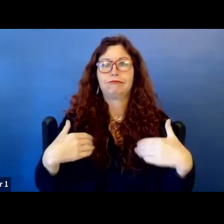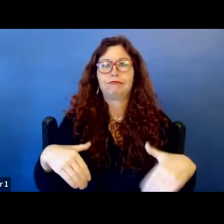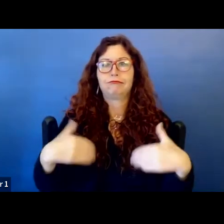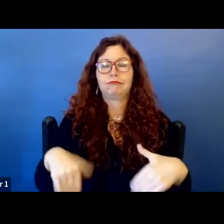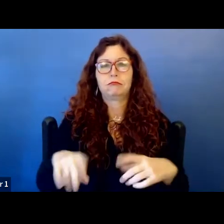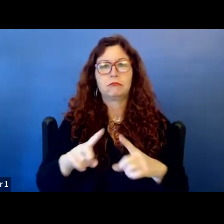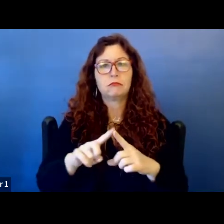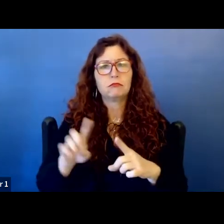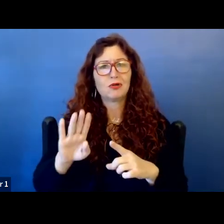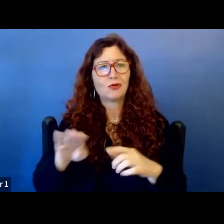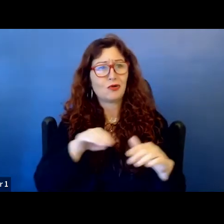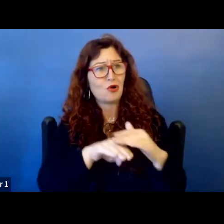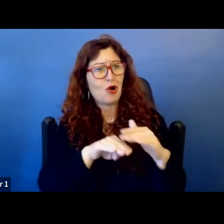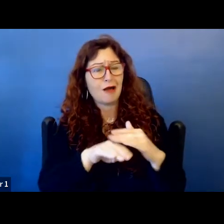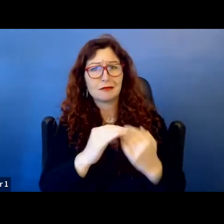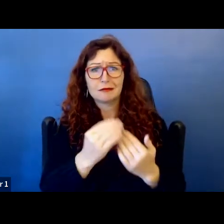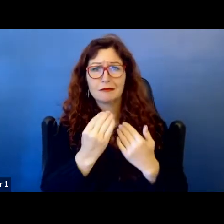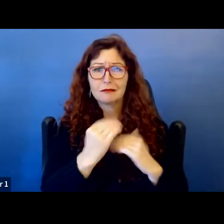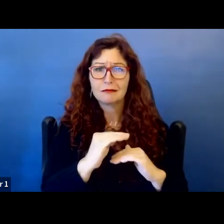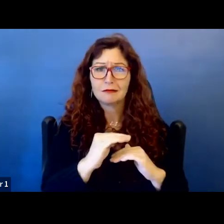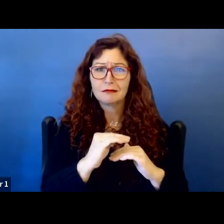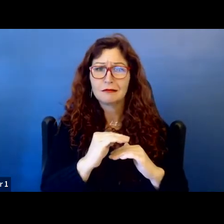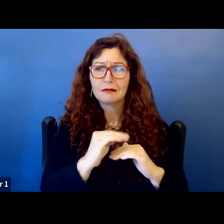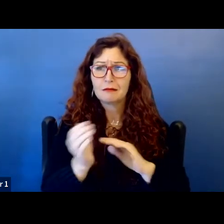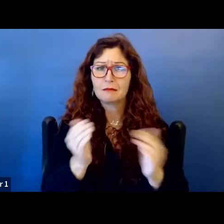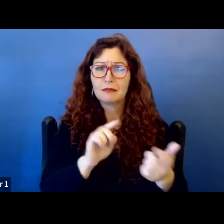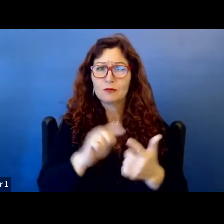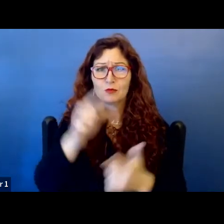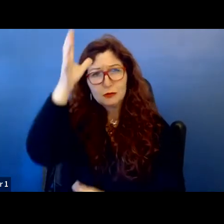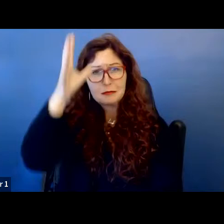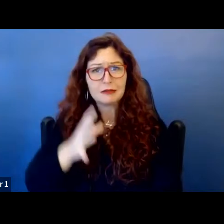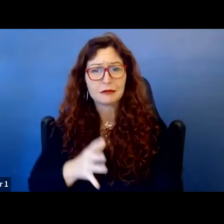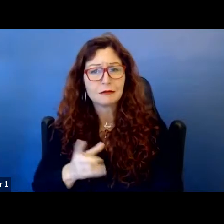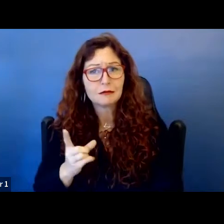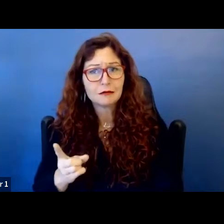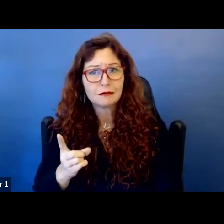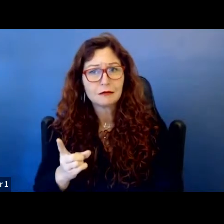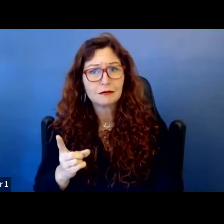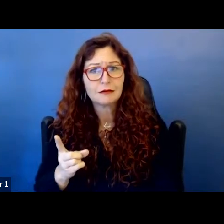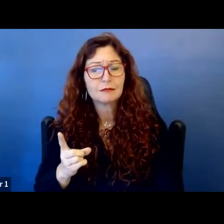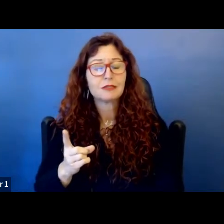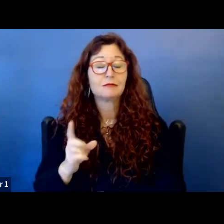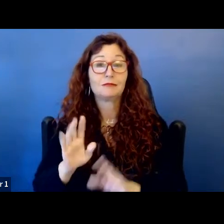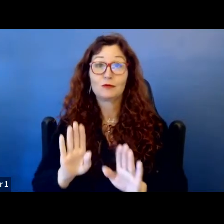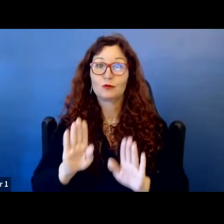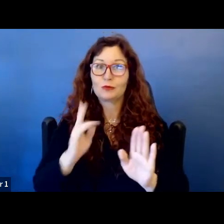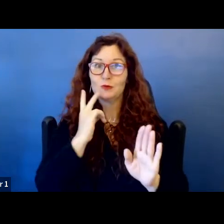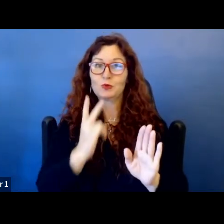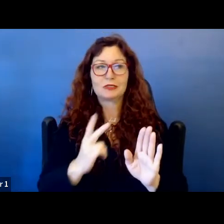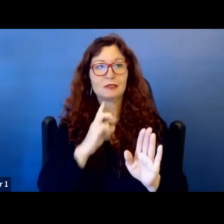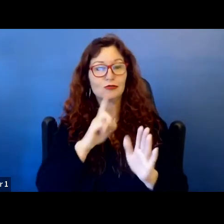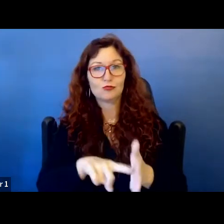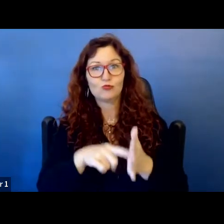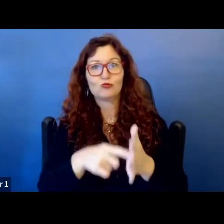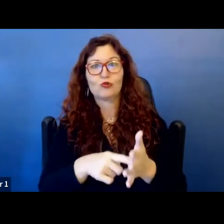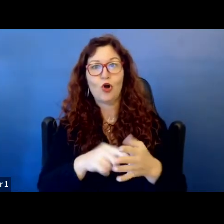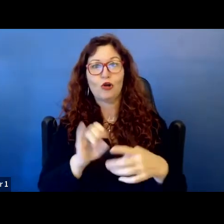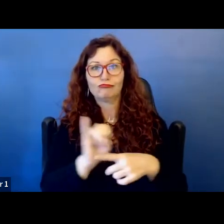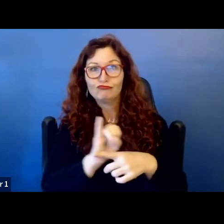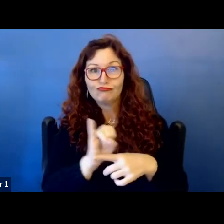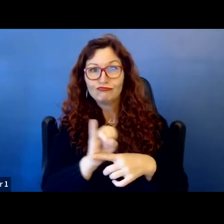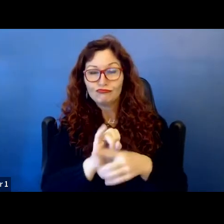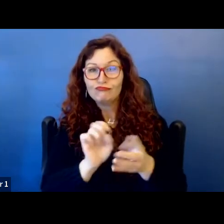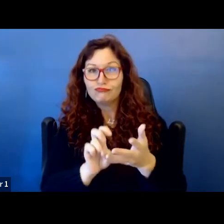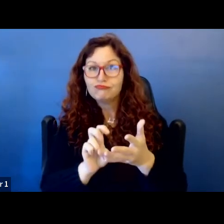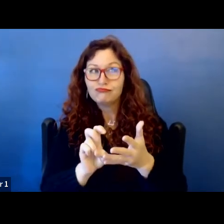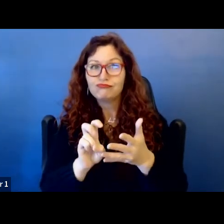her access to those that same voice at work was great to see her cross the stage as an apprentice as a journeyman uh